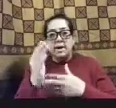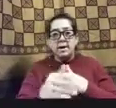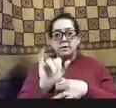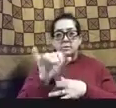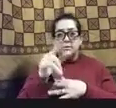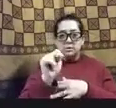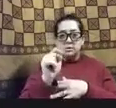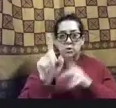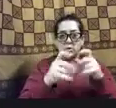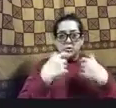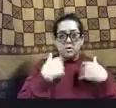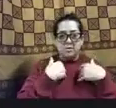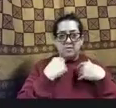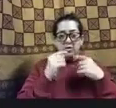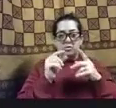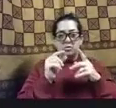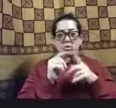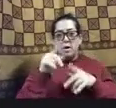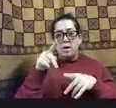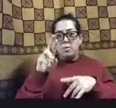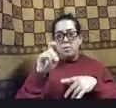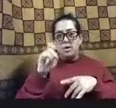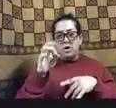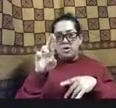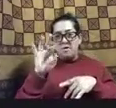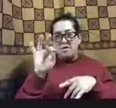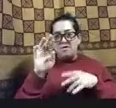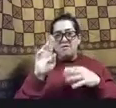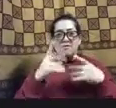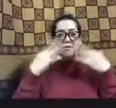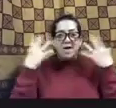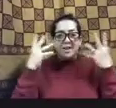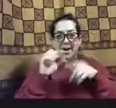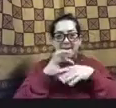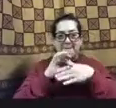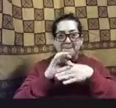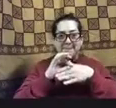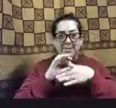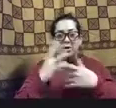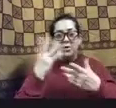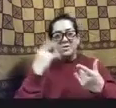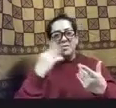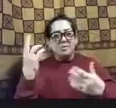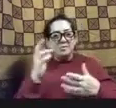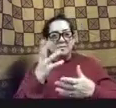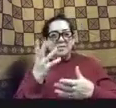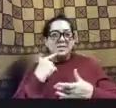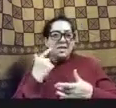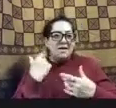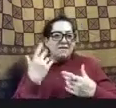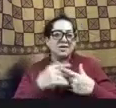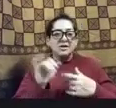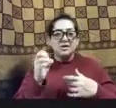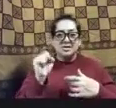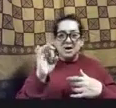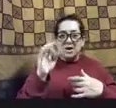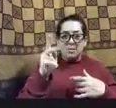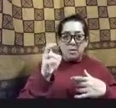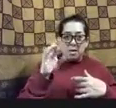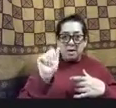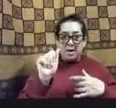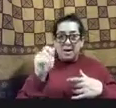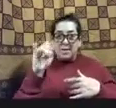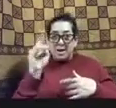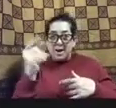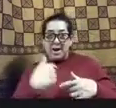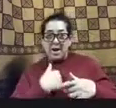here, and I'll just use the term predator-friendly meat. And the reason why I'm chuckling a little is Hilary, Jess, Karin, Paula, Amy, and